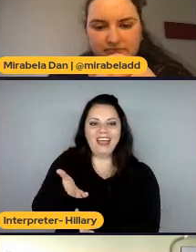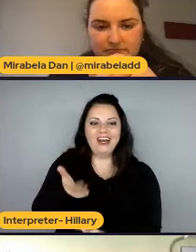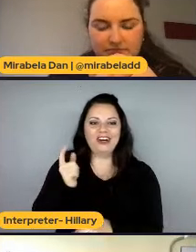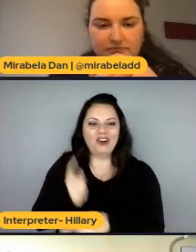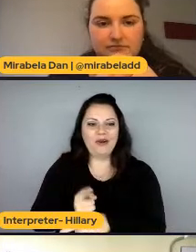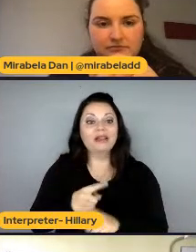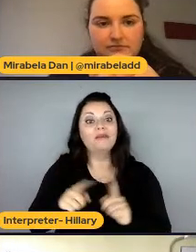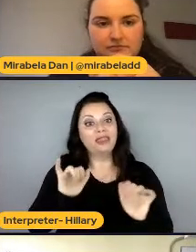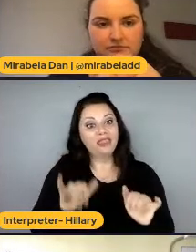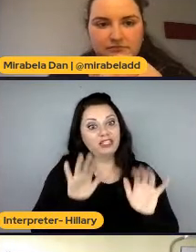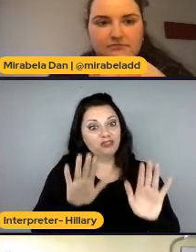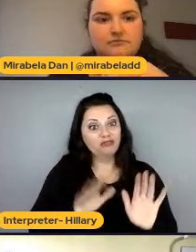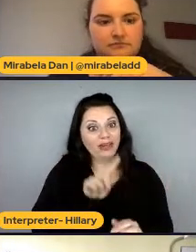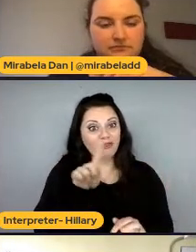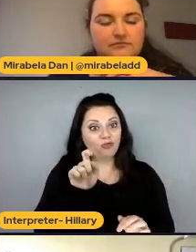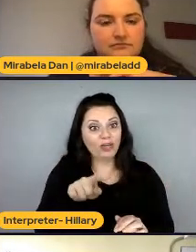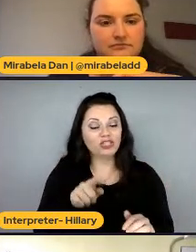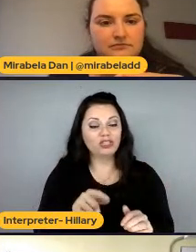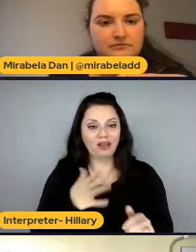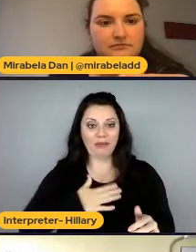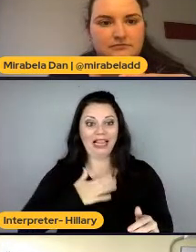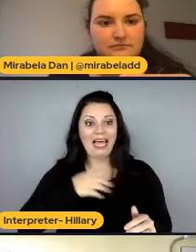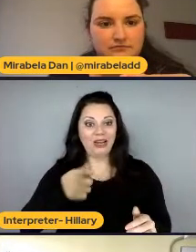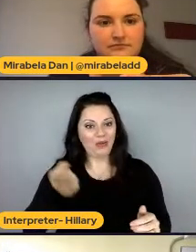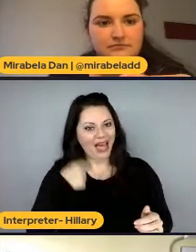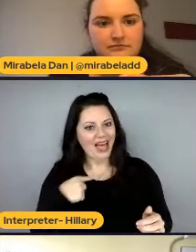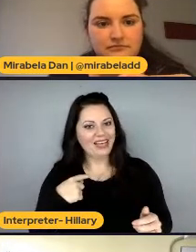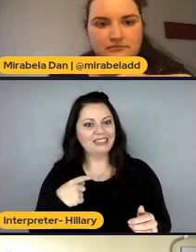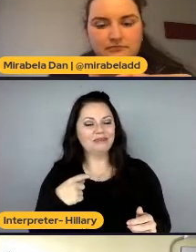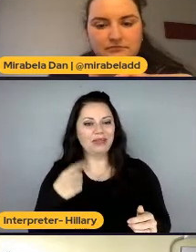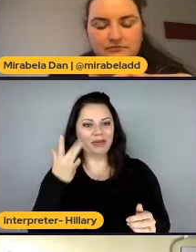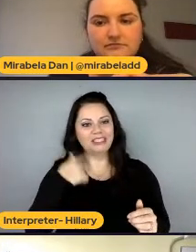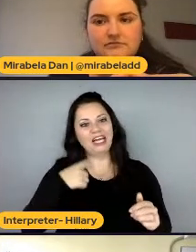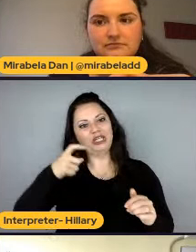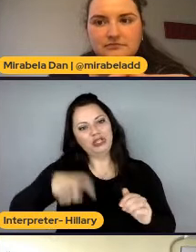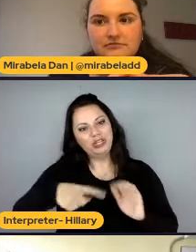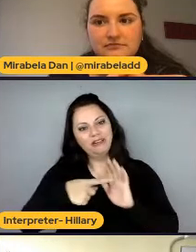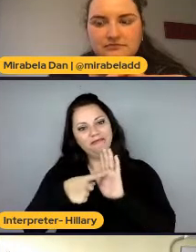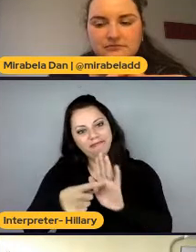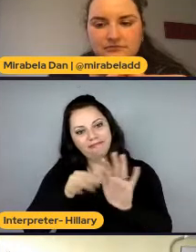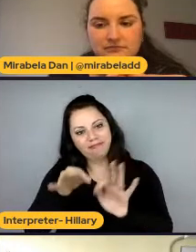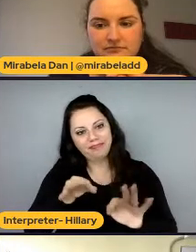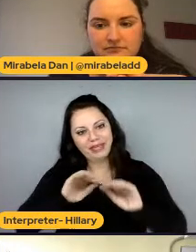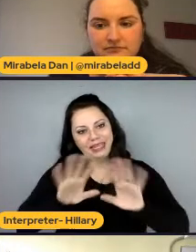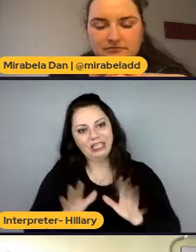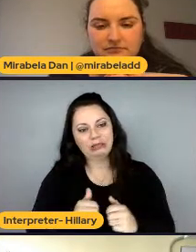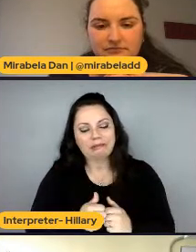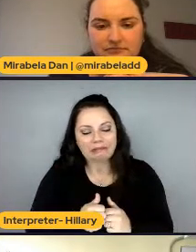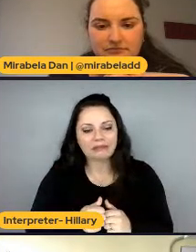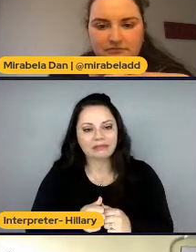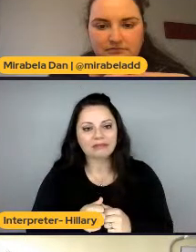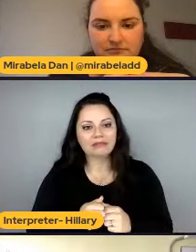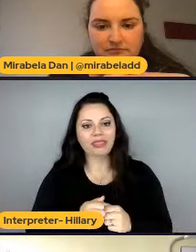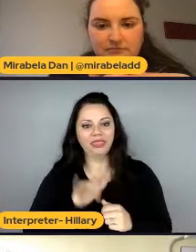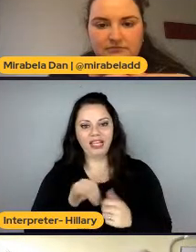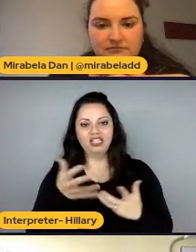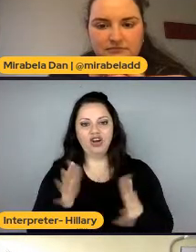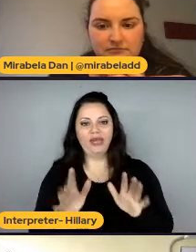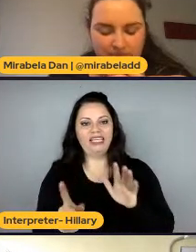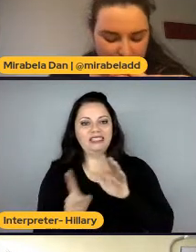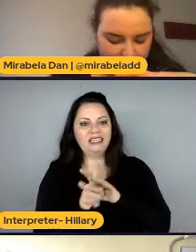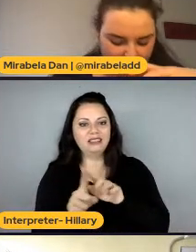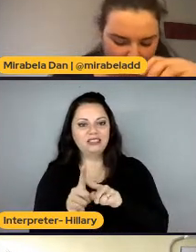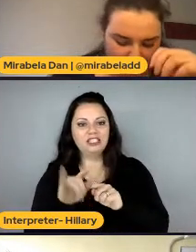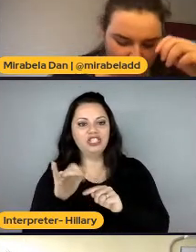it's a great question, and glad that you asked because I should have made that clearer that existed already.